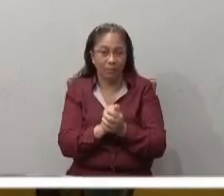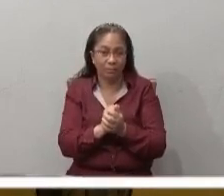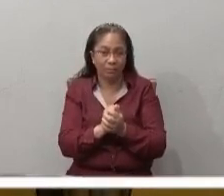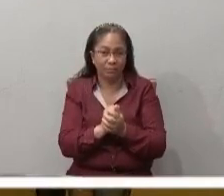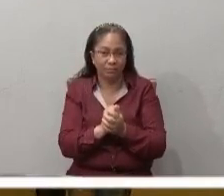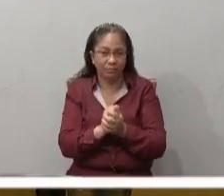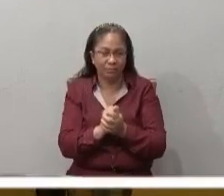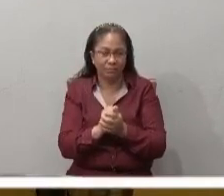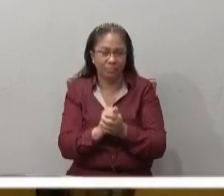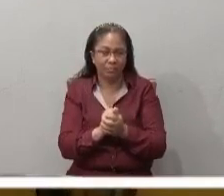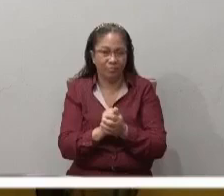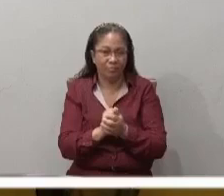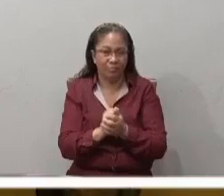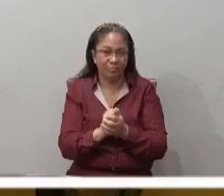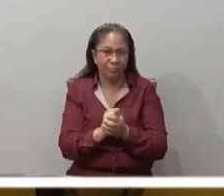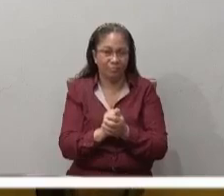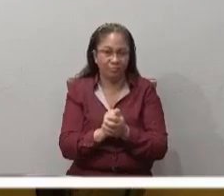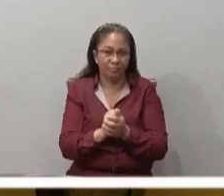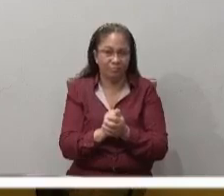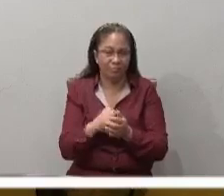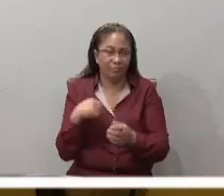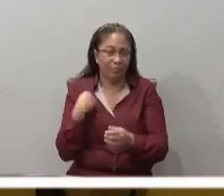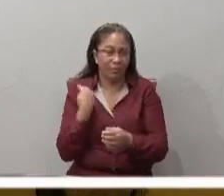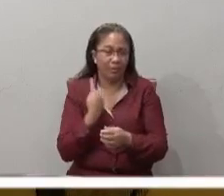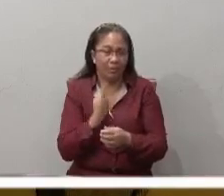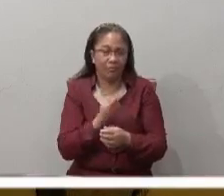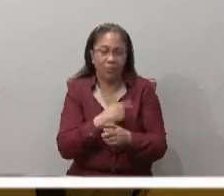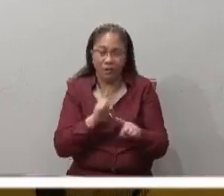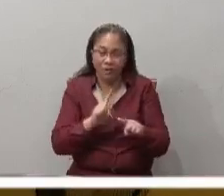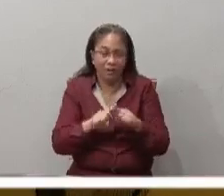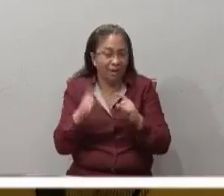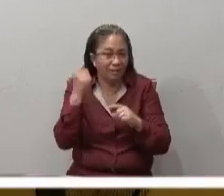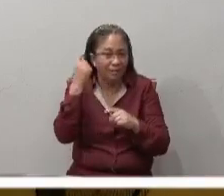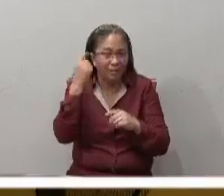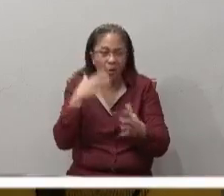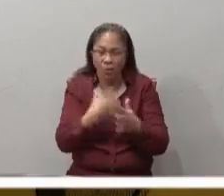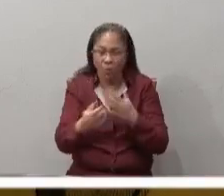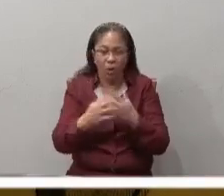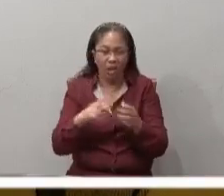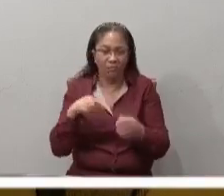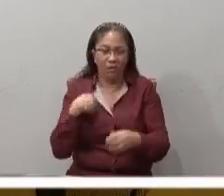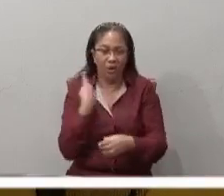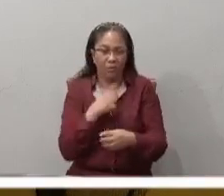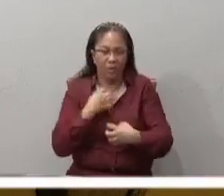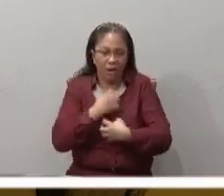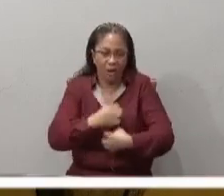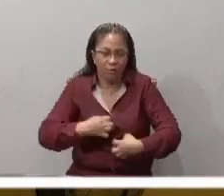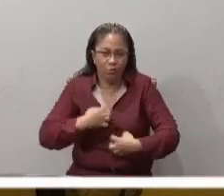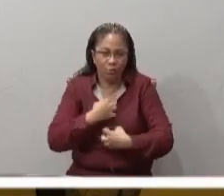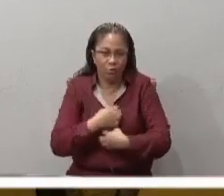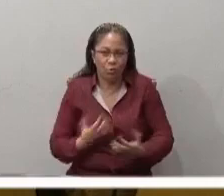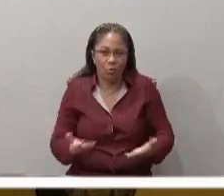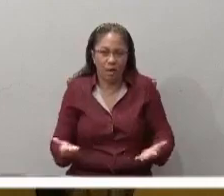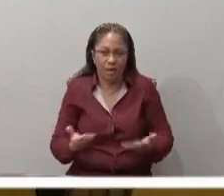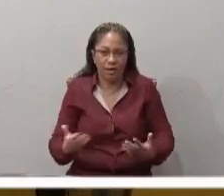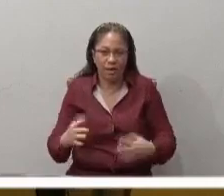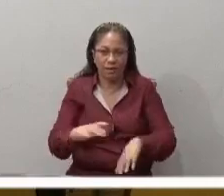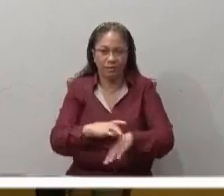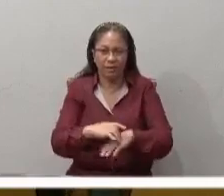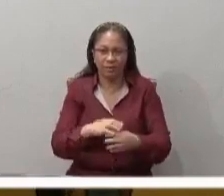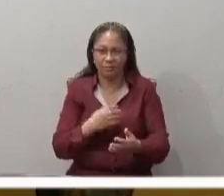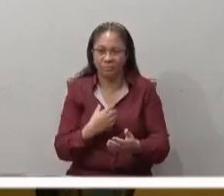And we don't begin to understand that all the pleasures that we can have, all the notoriety, all the joy,